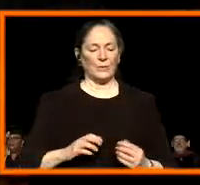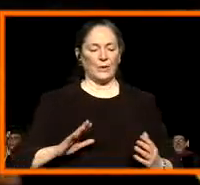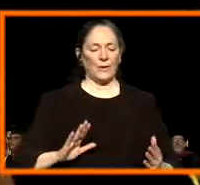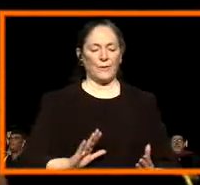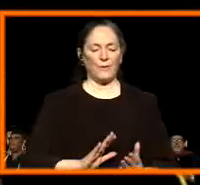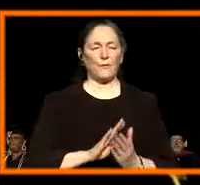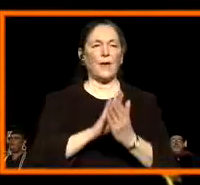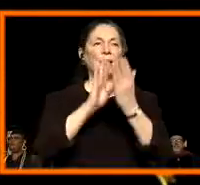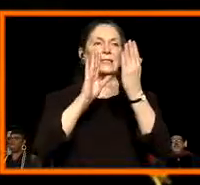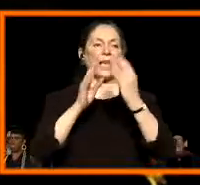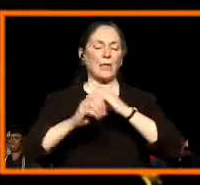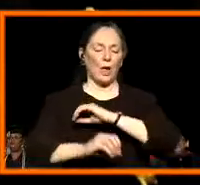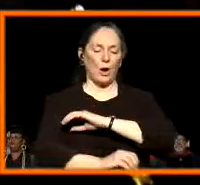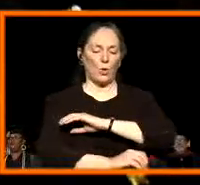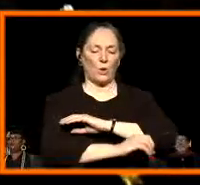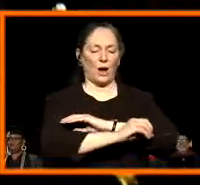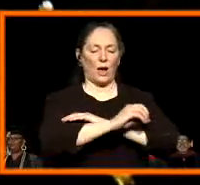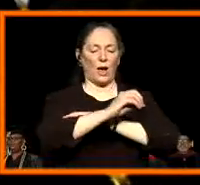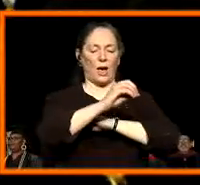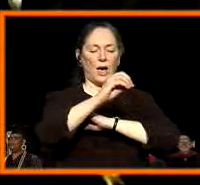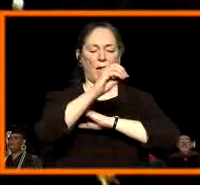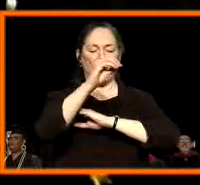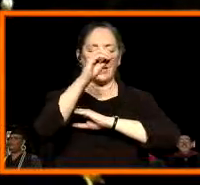us. Facing the